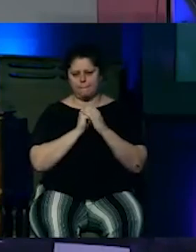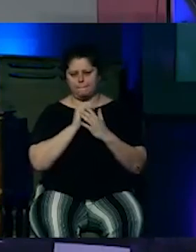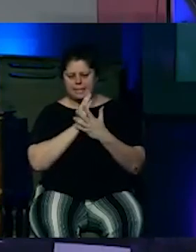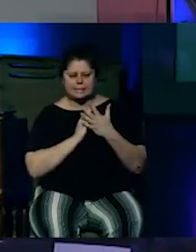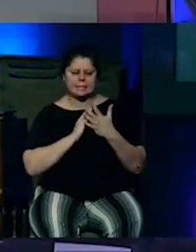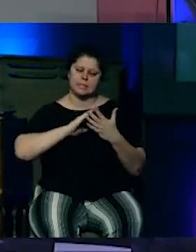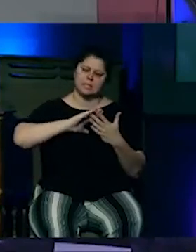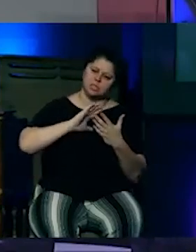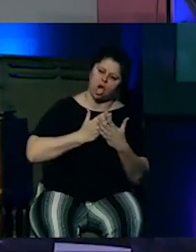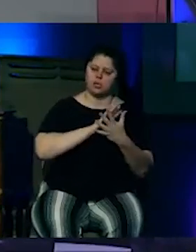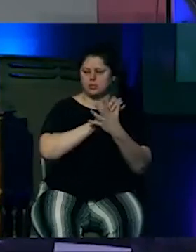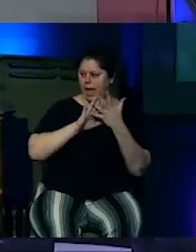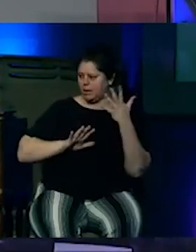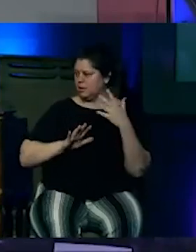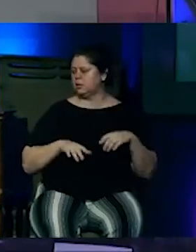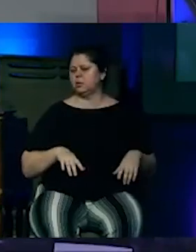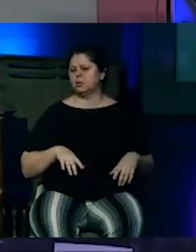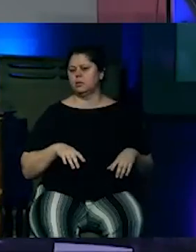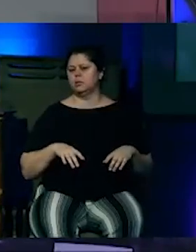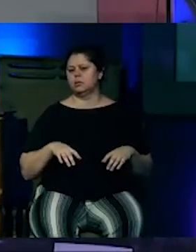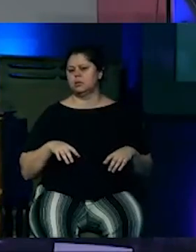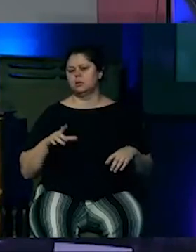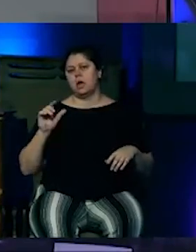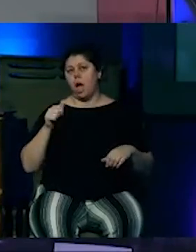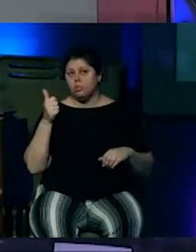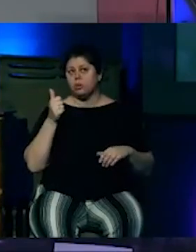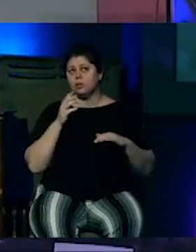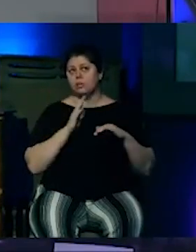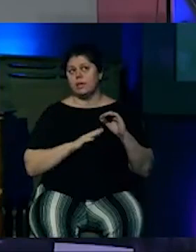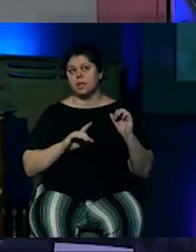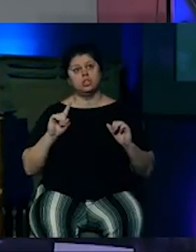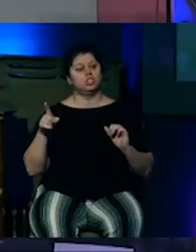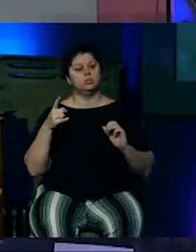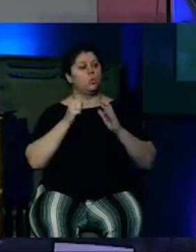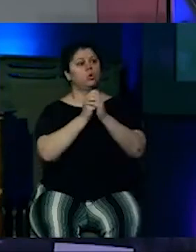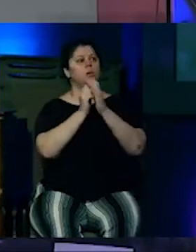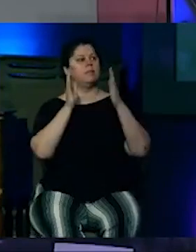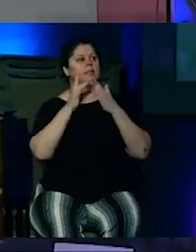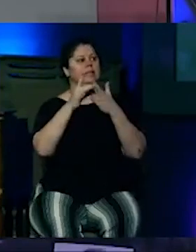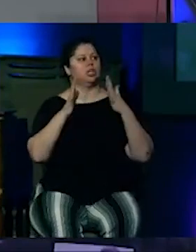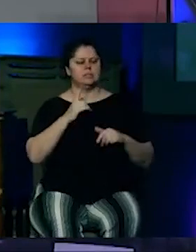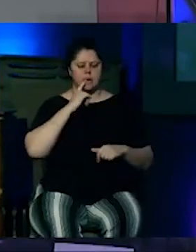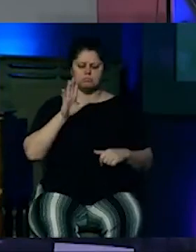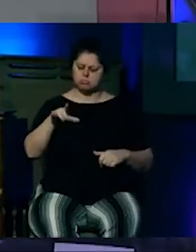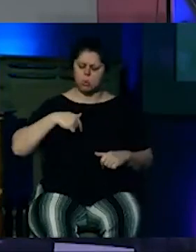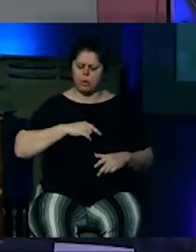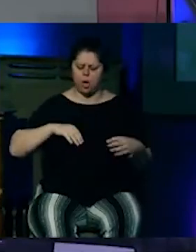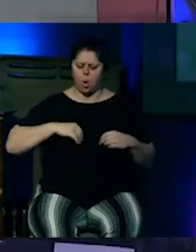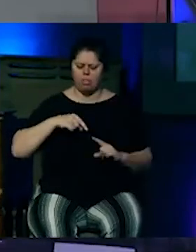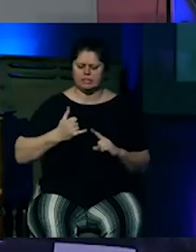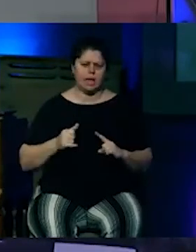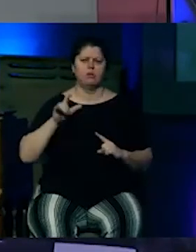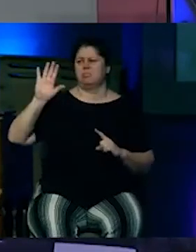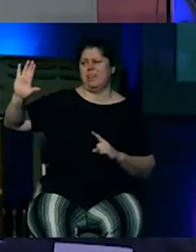songs, things like that, other than just a worship leader saying, we now own this, this doesn't have